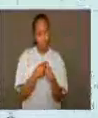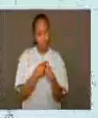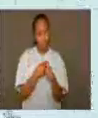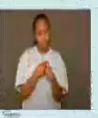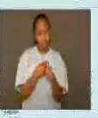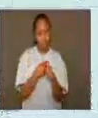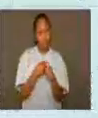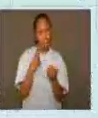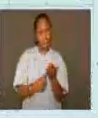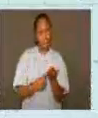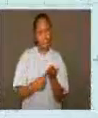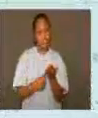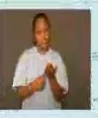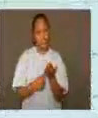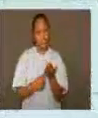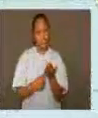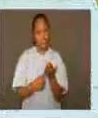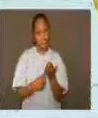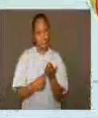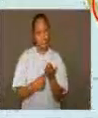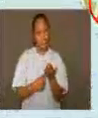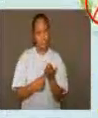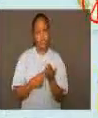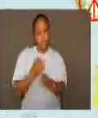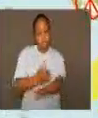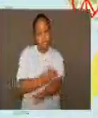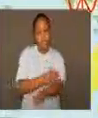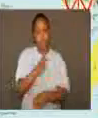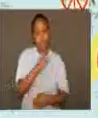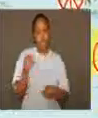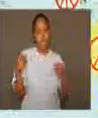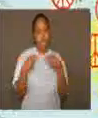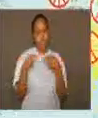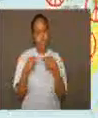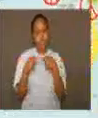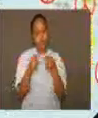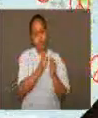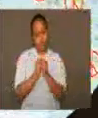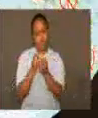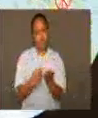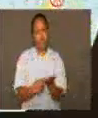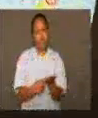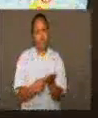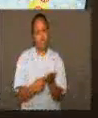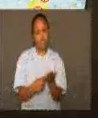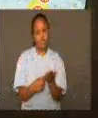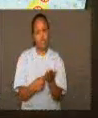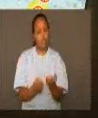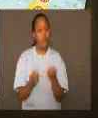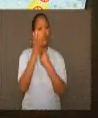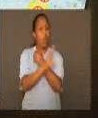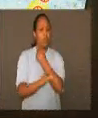join organizations that aim to improve relations within and among